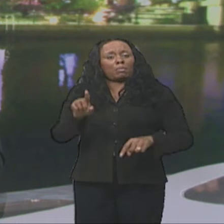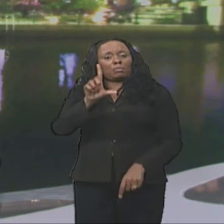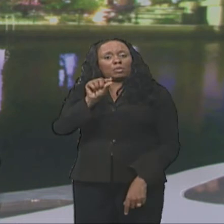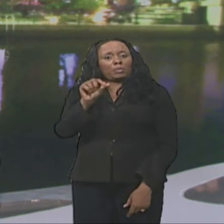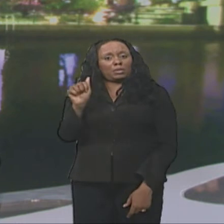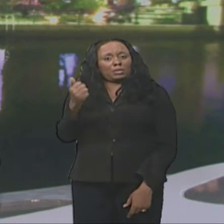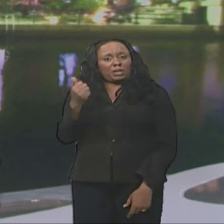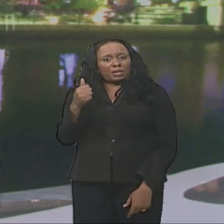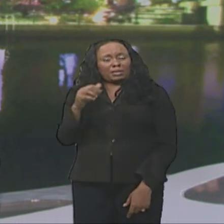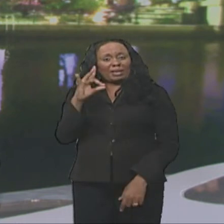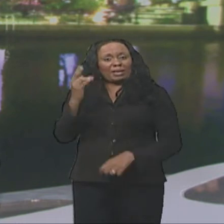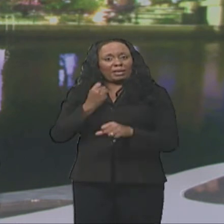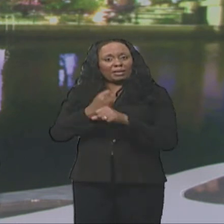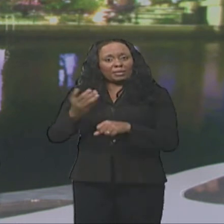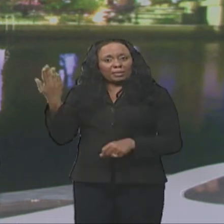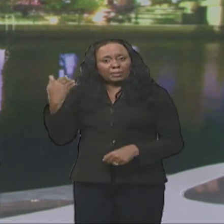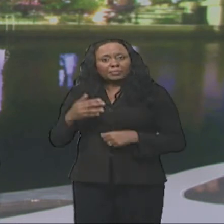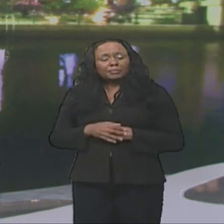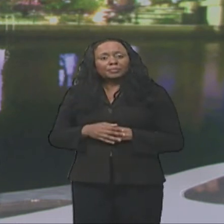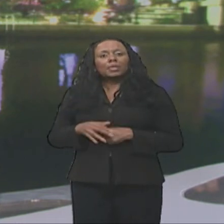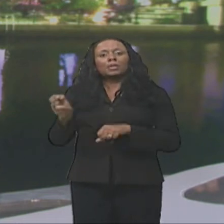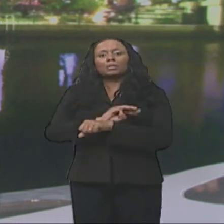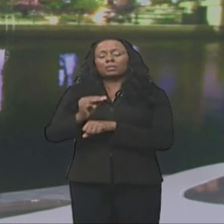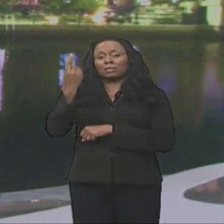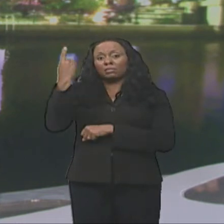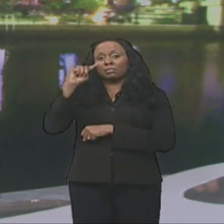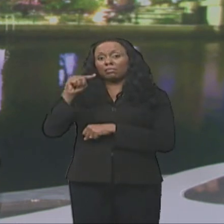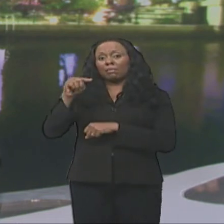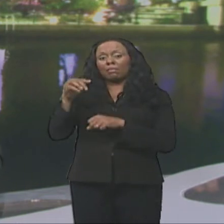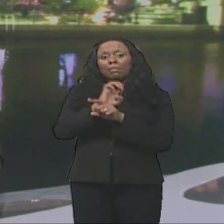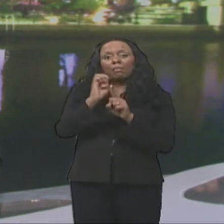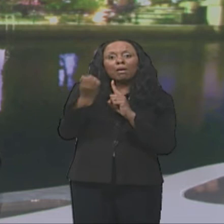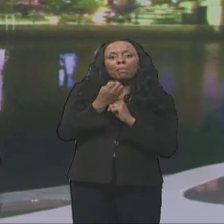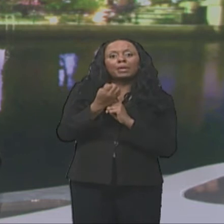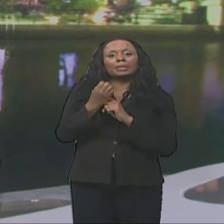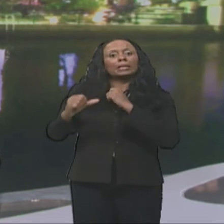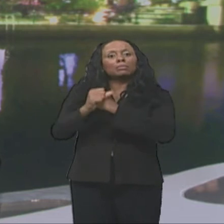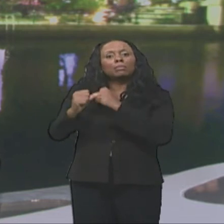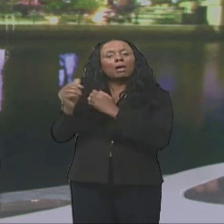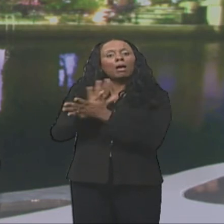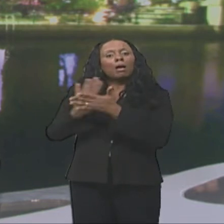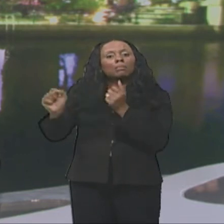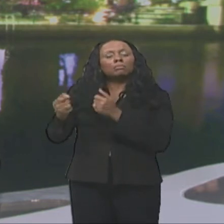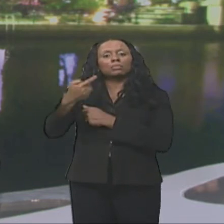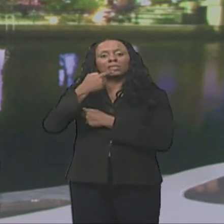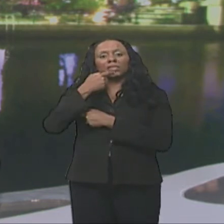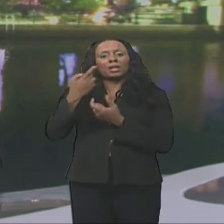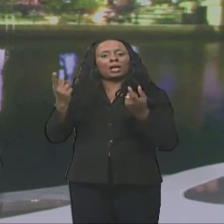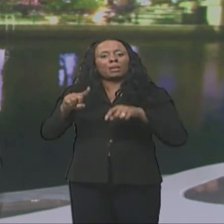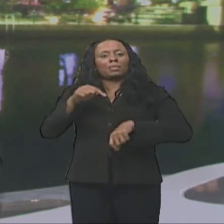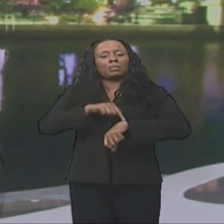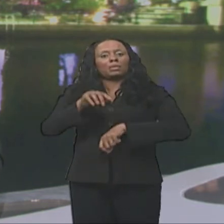The Ministry of Environment and the Permanent Secretariat for Risk and Disaster Management indicated that the quake was recorded at